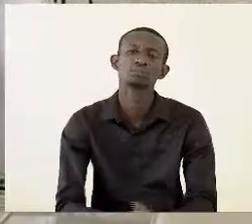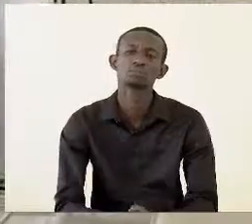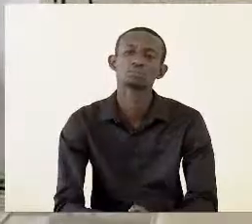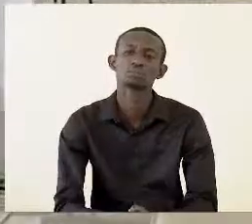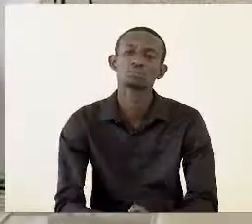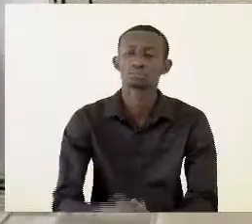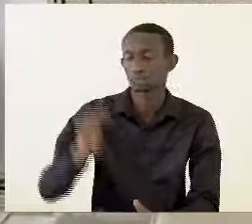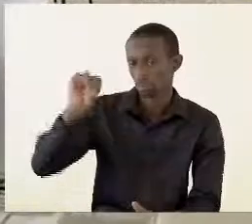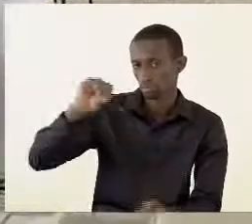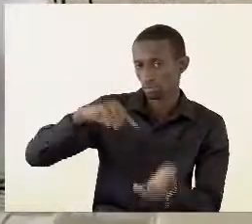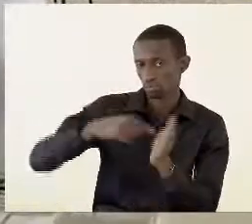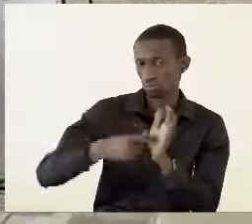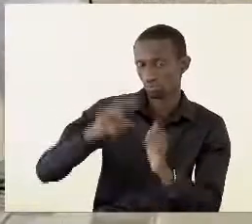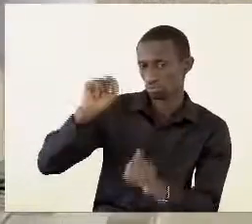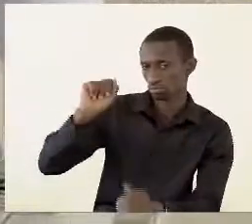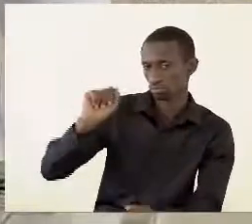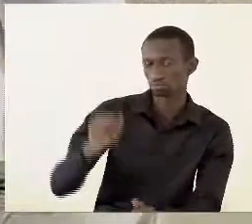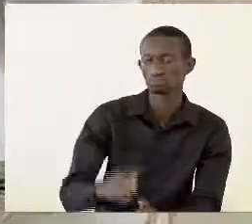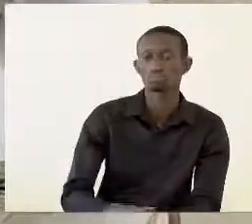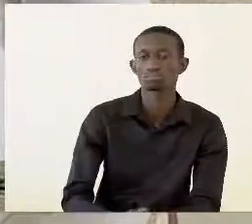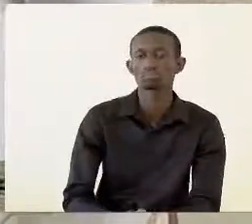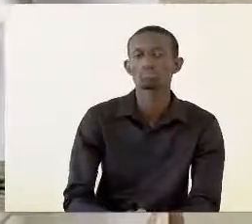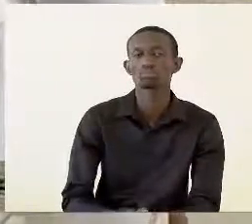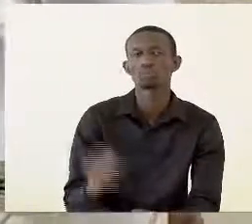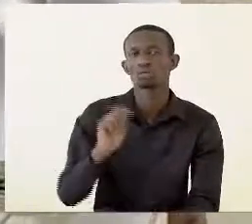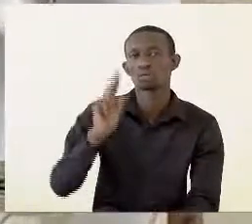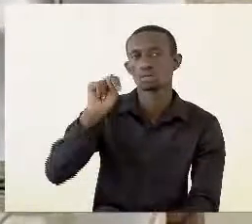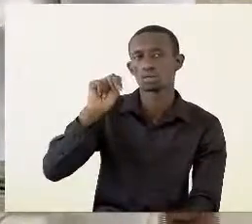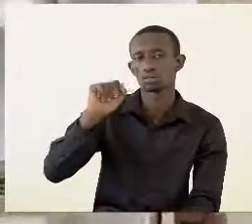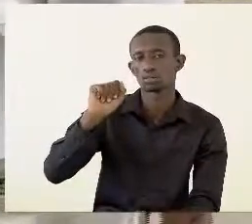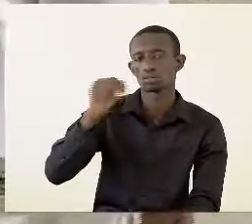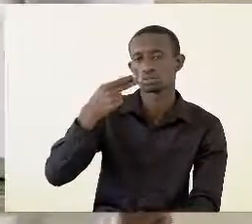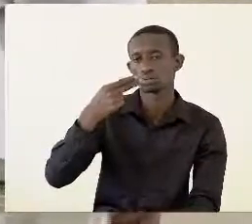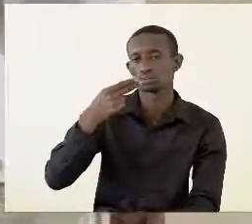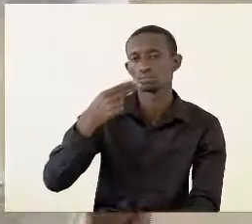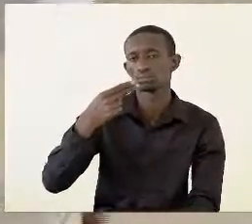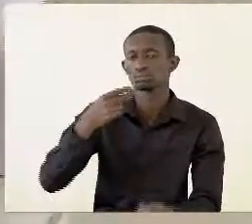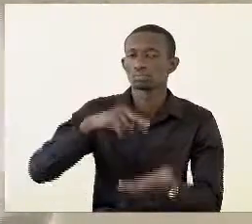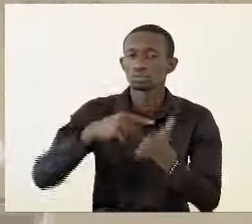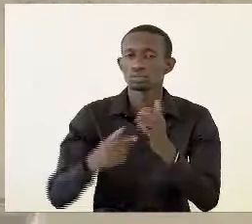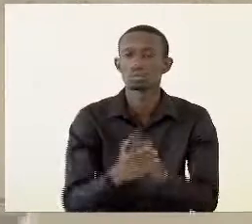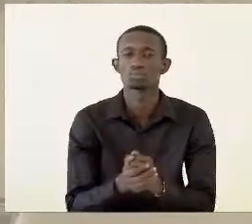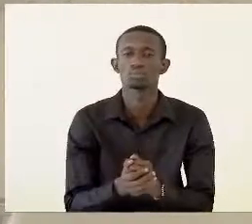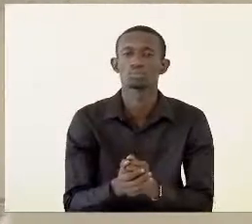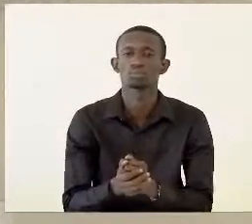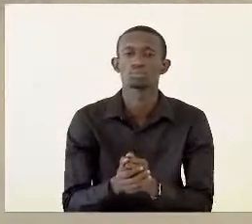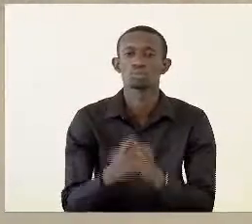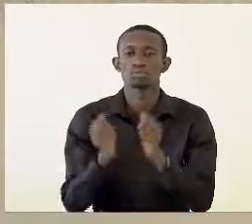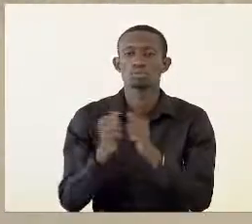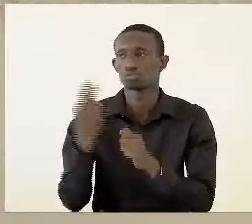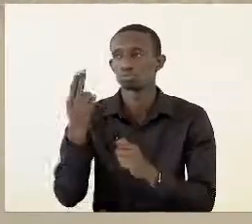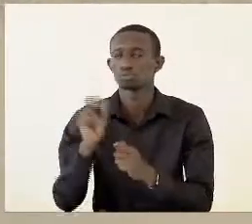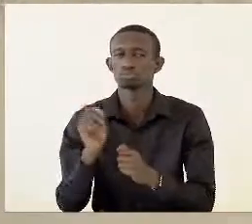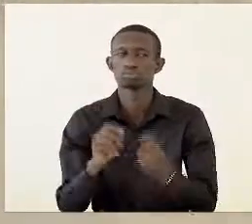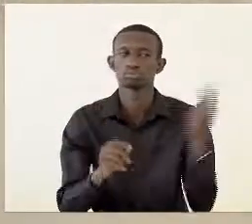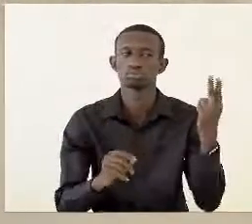here stands for sodium, so we have sodium hydride, which is solid, and we put 2 and